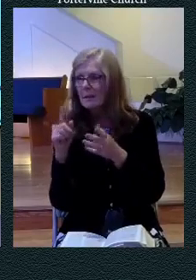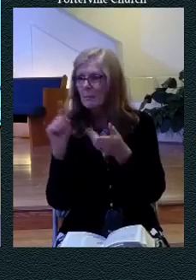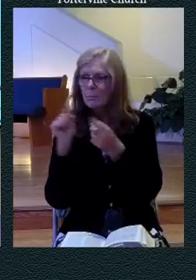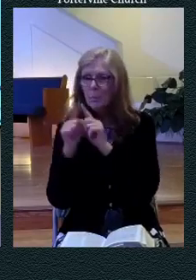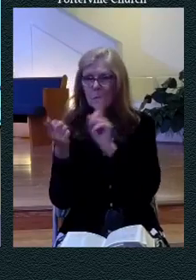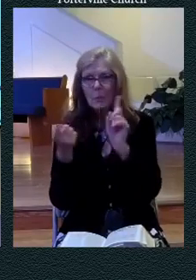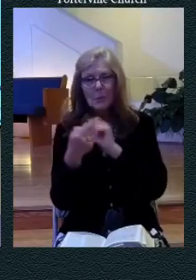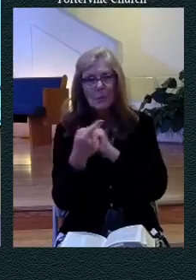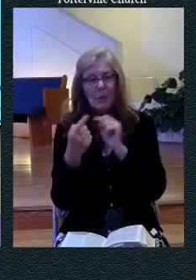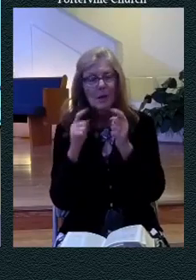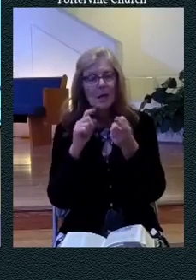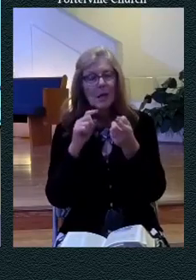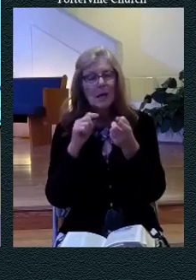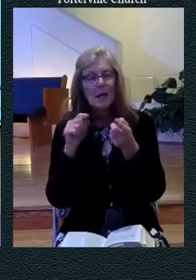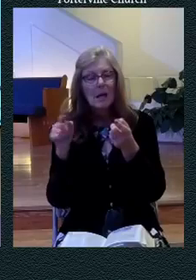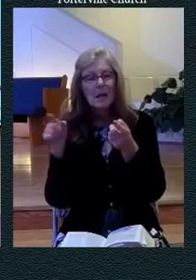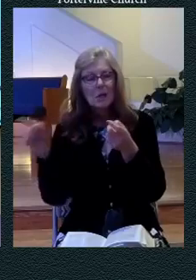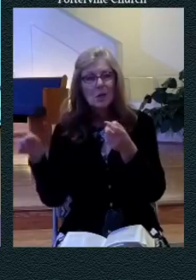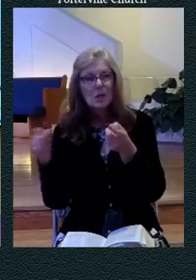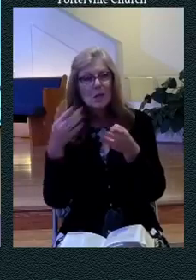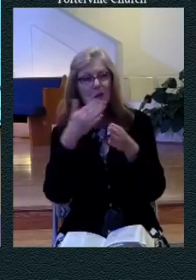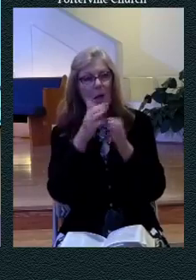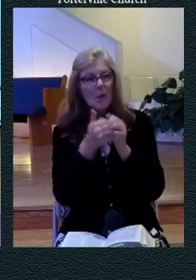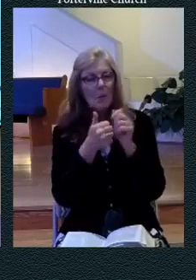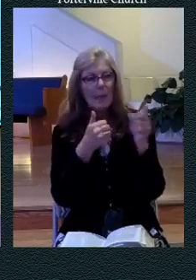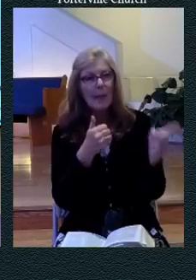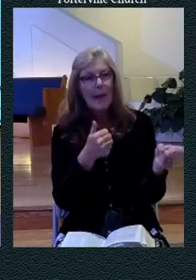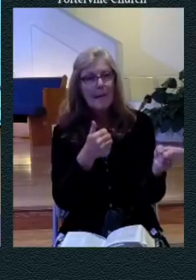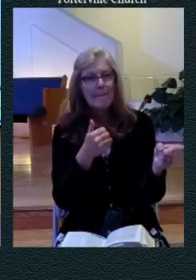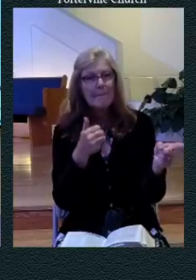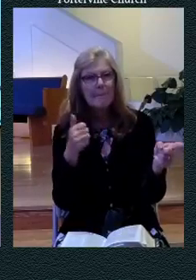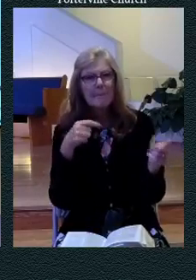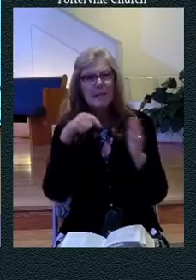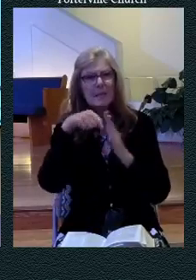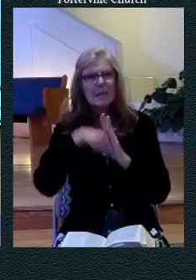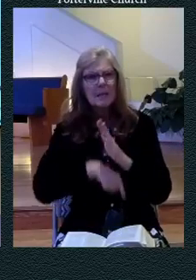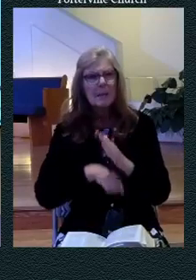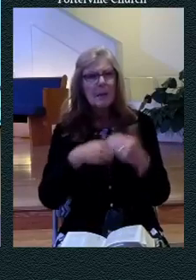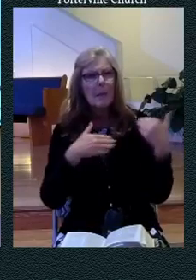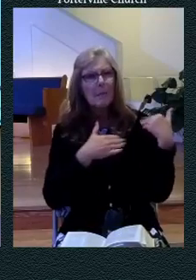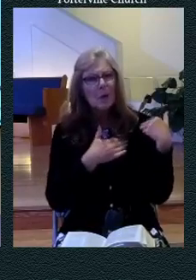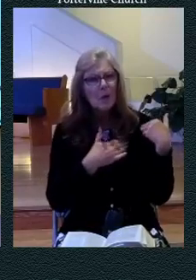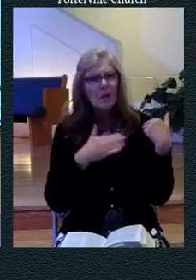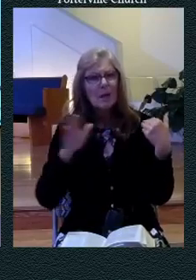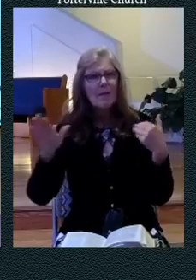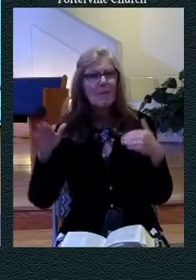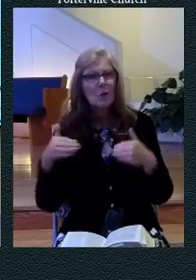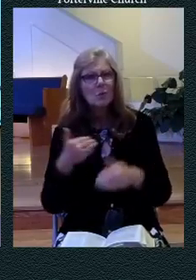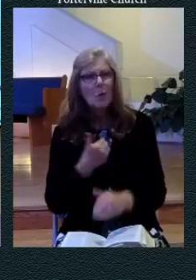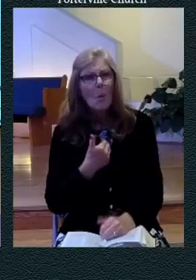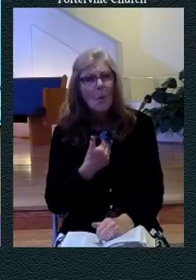And she shared with them the deep burden of her soul.